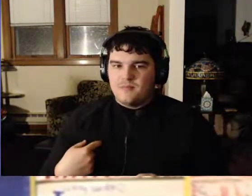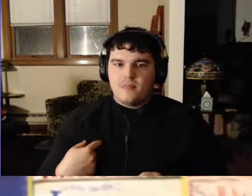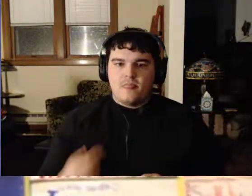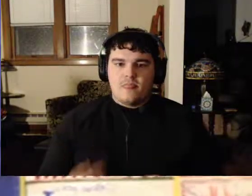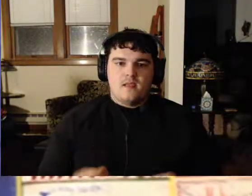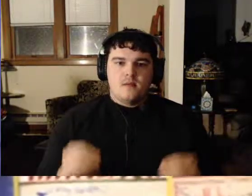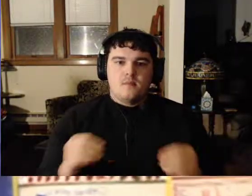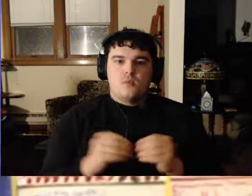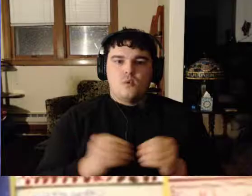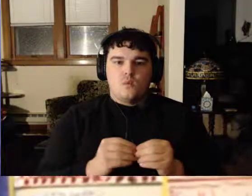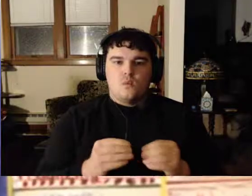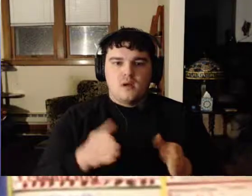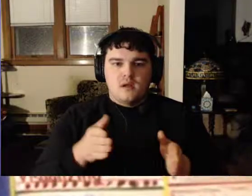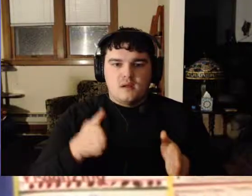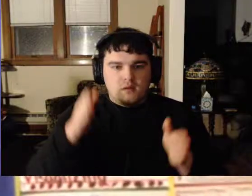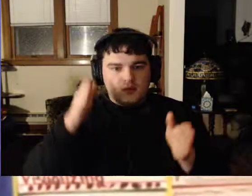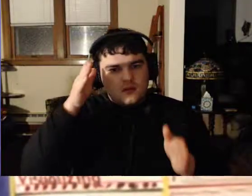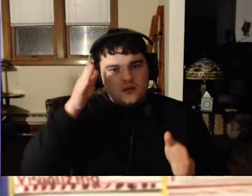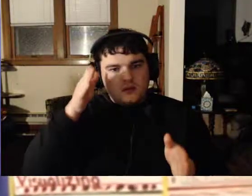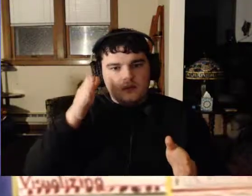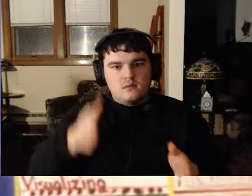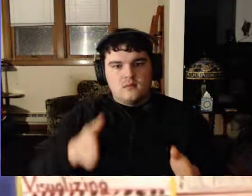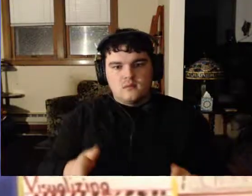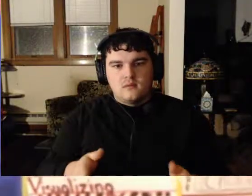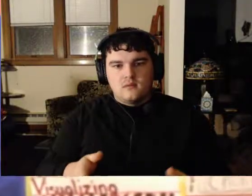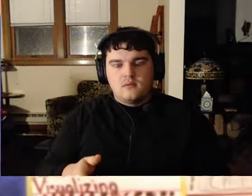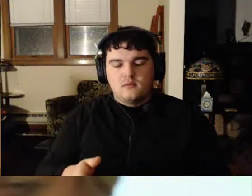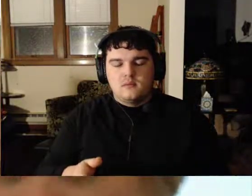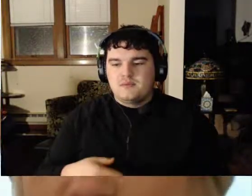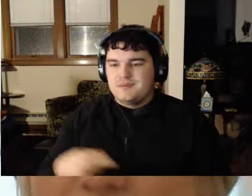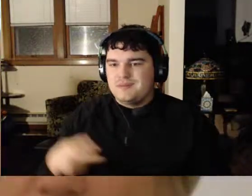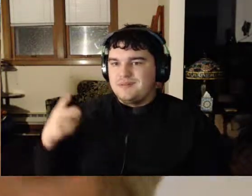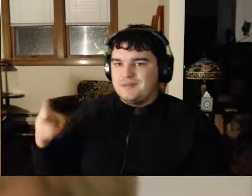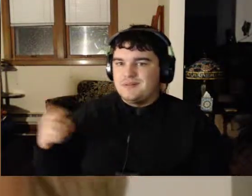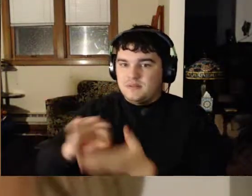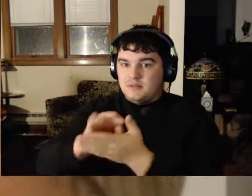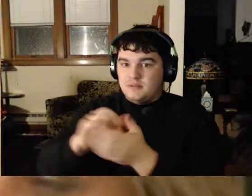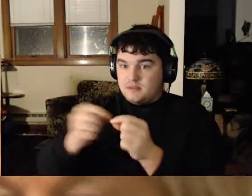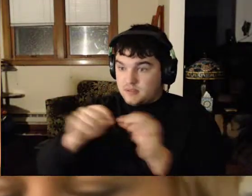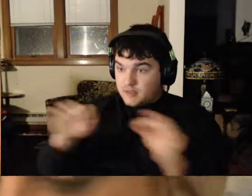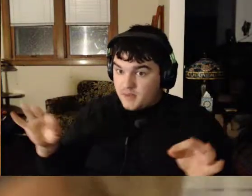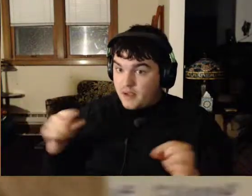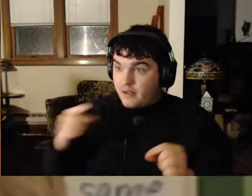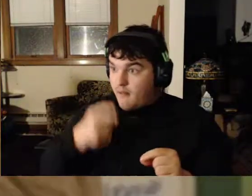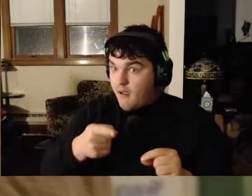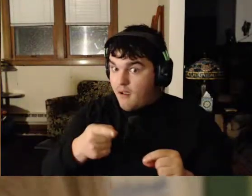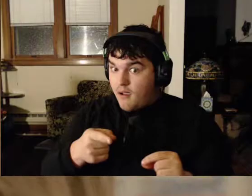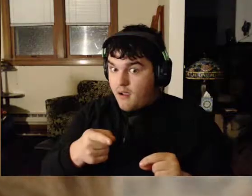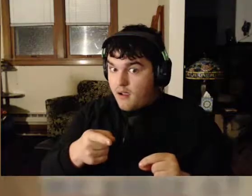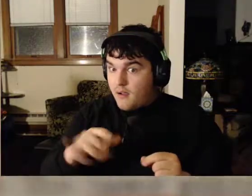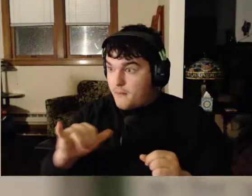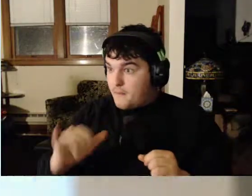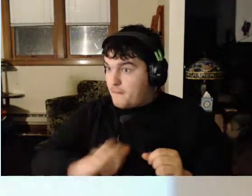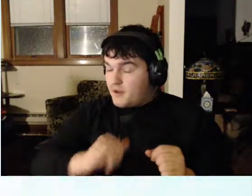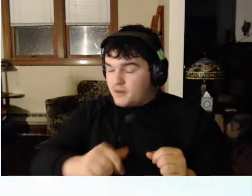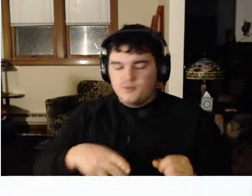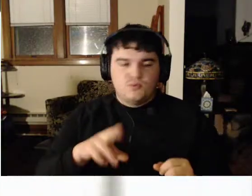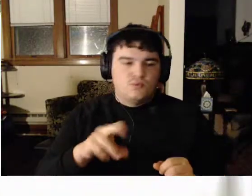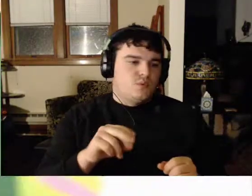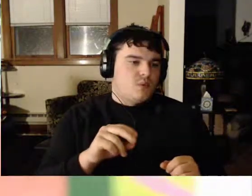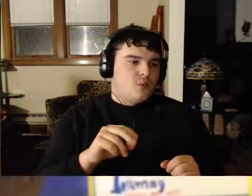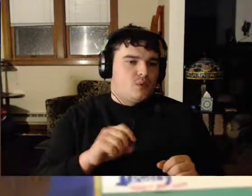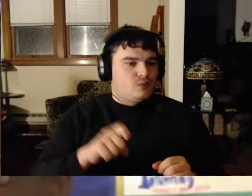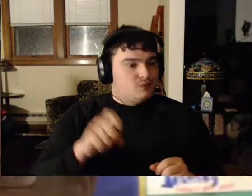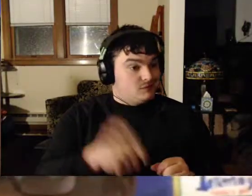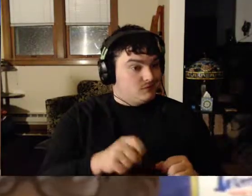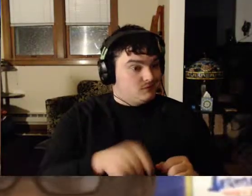saying? Then what do we need to do? Change it. Go back and change it. Think about exactly what you're saying and